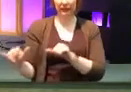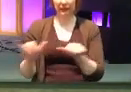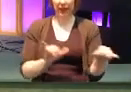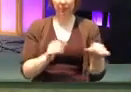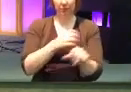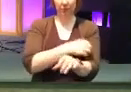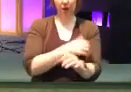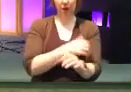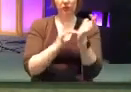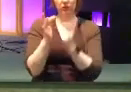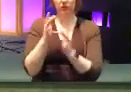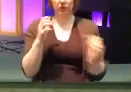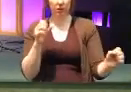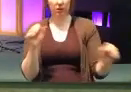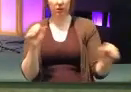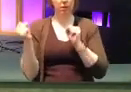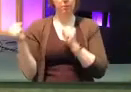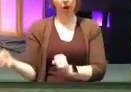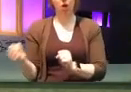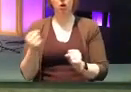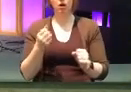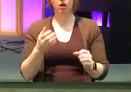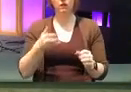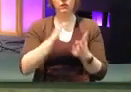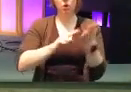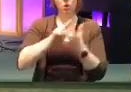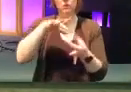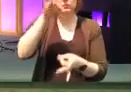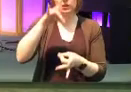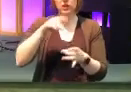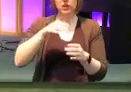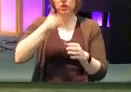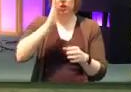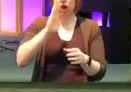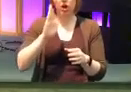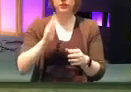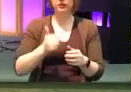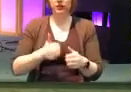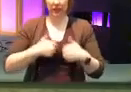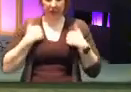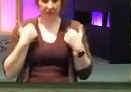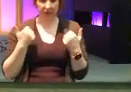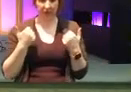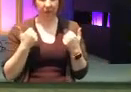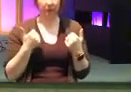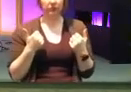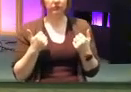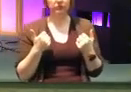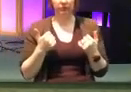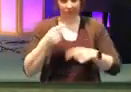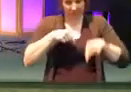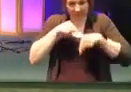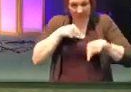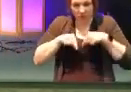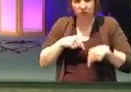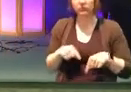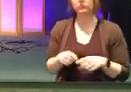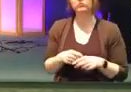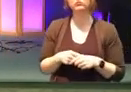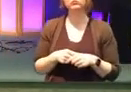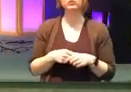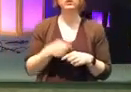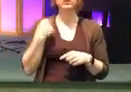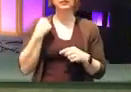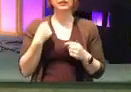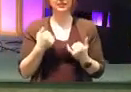the power of the Holy Spirit in their lives. Now, I need to backtrack a little bit. Today is Pentecost Sunday. Some of you have